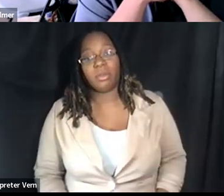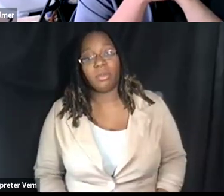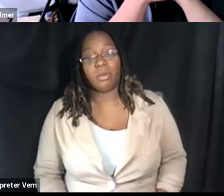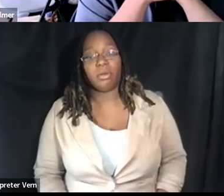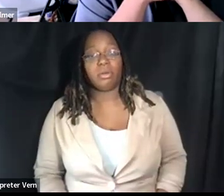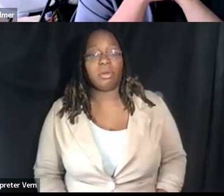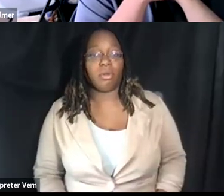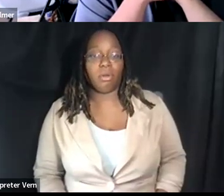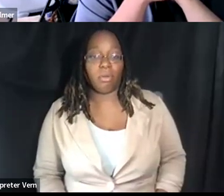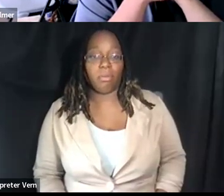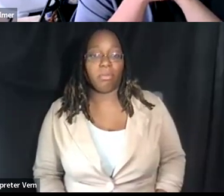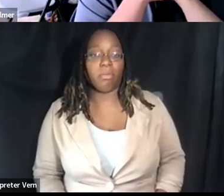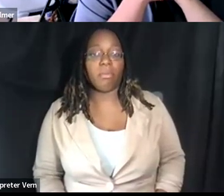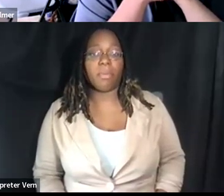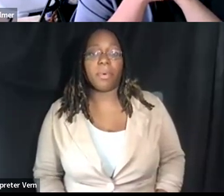Okay.